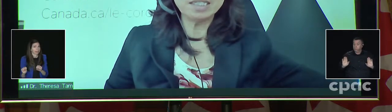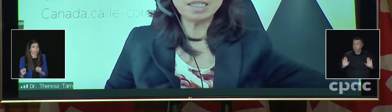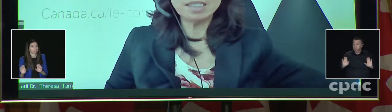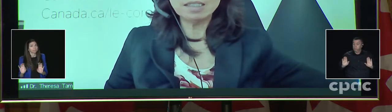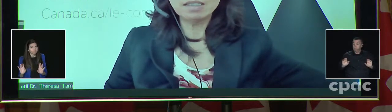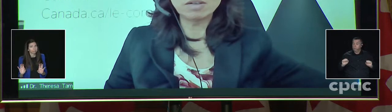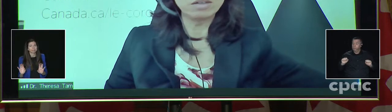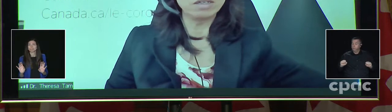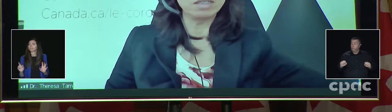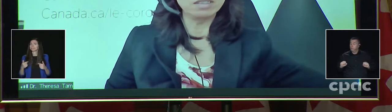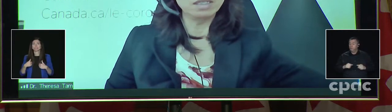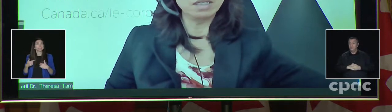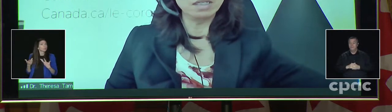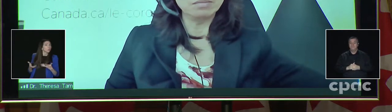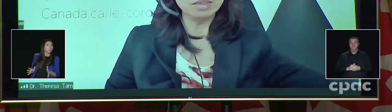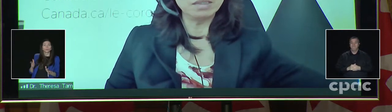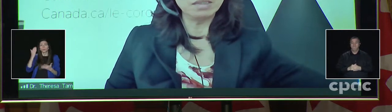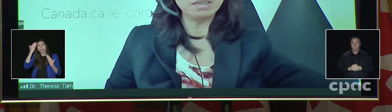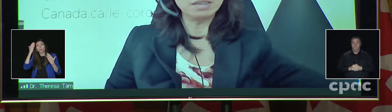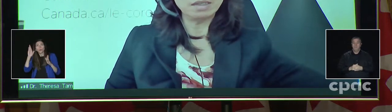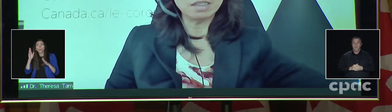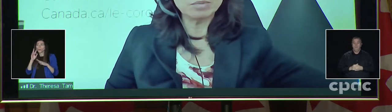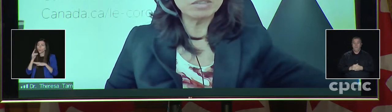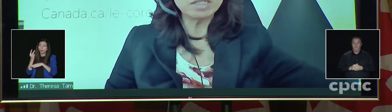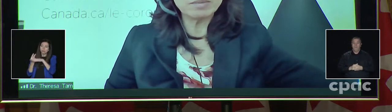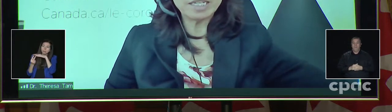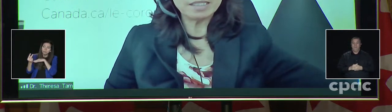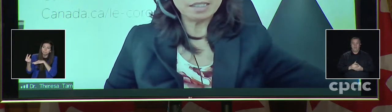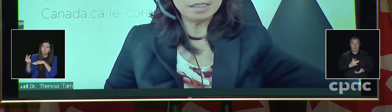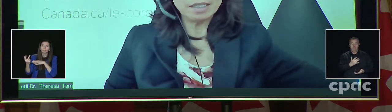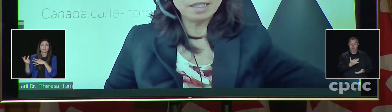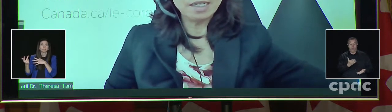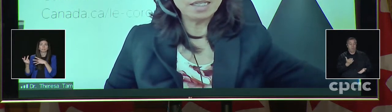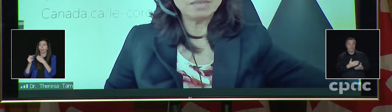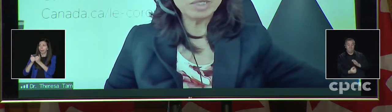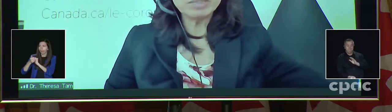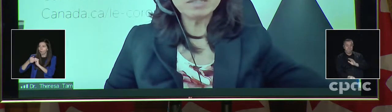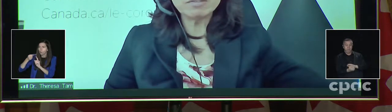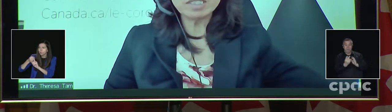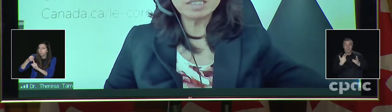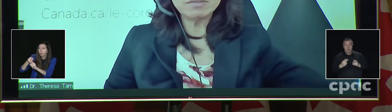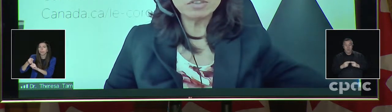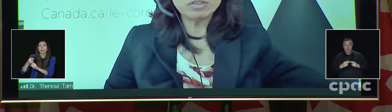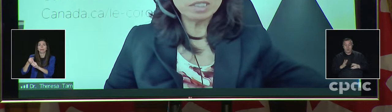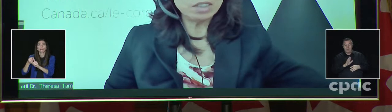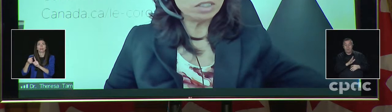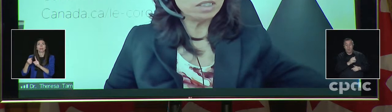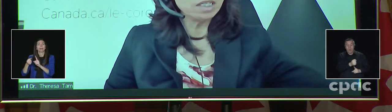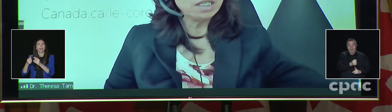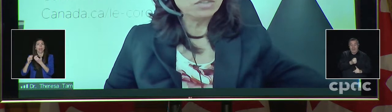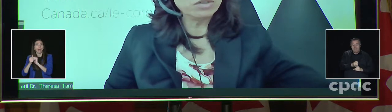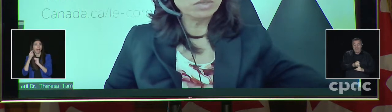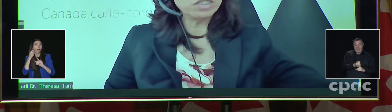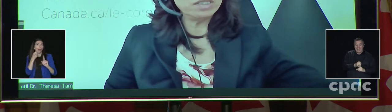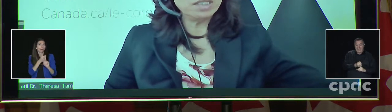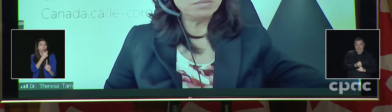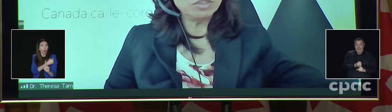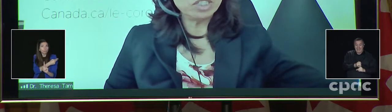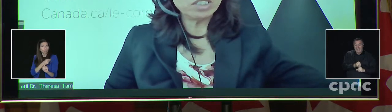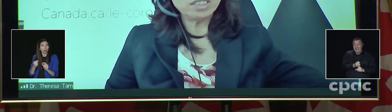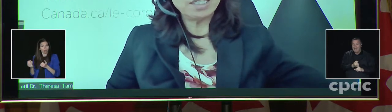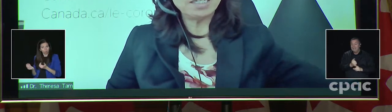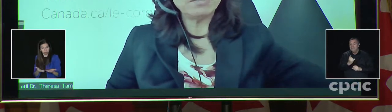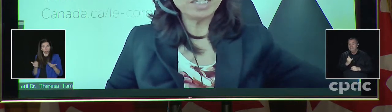severity indicators or on hospital capacities, and that might be different in different jurisdictions. So what you